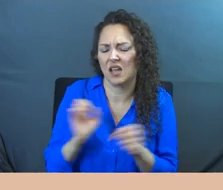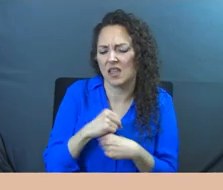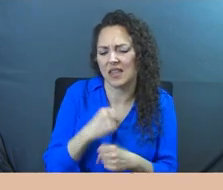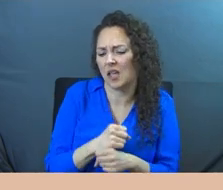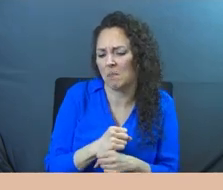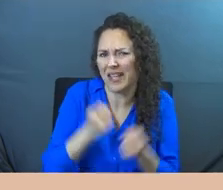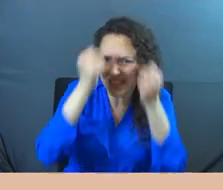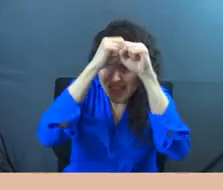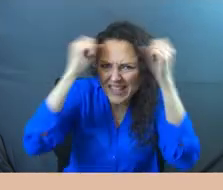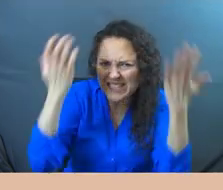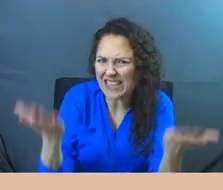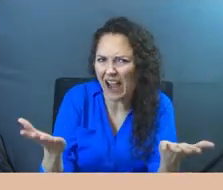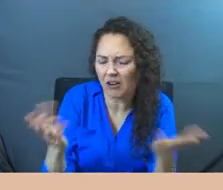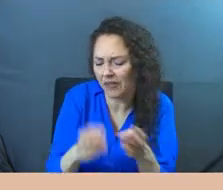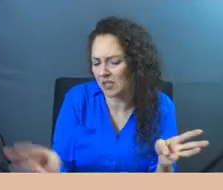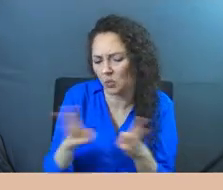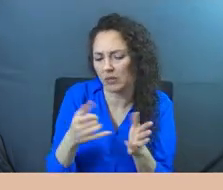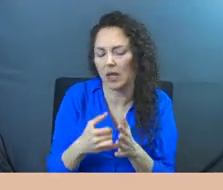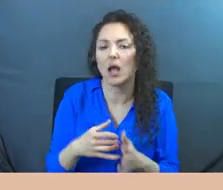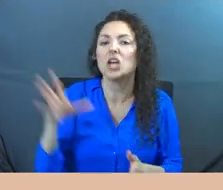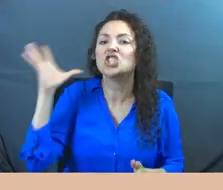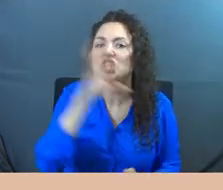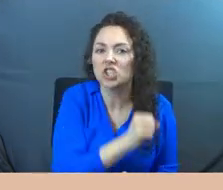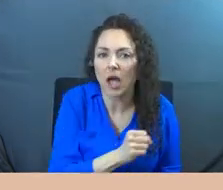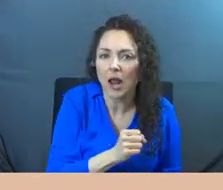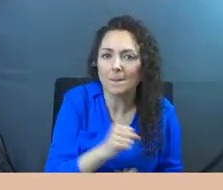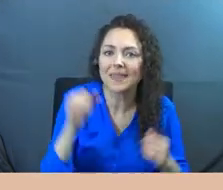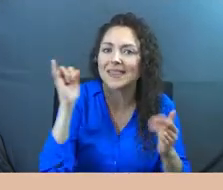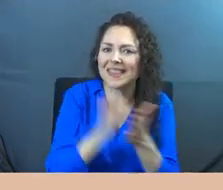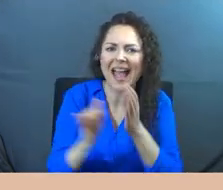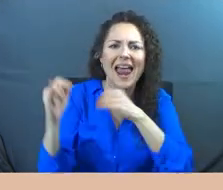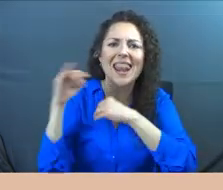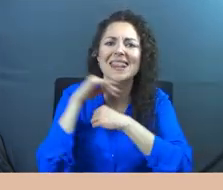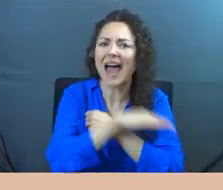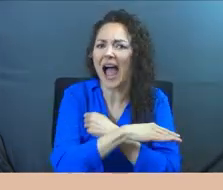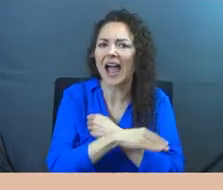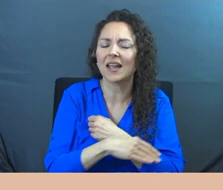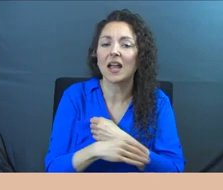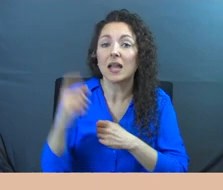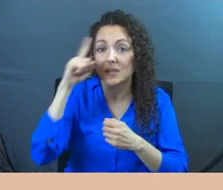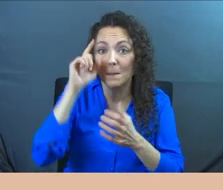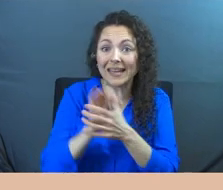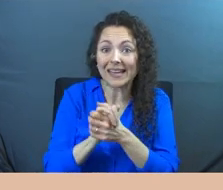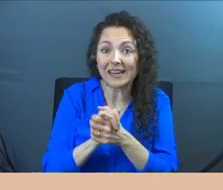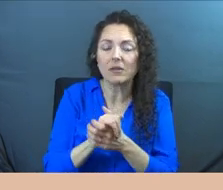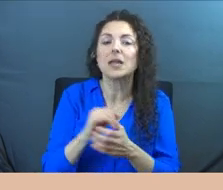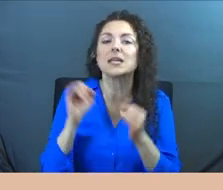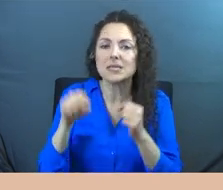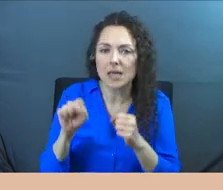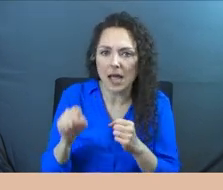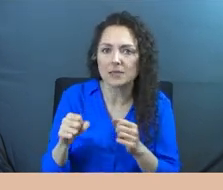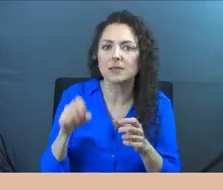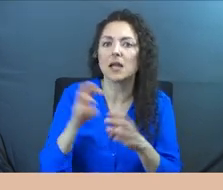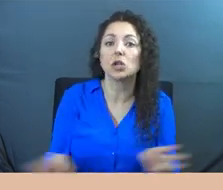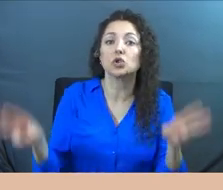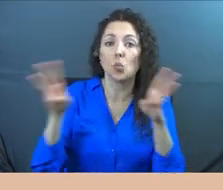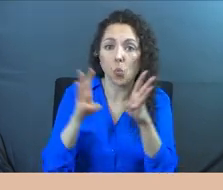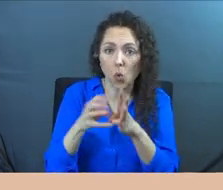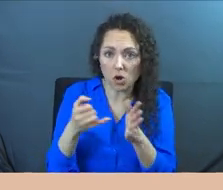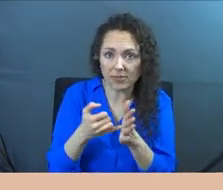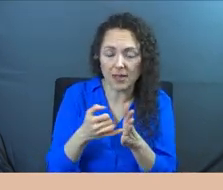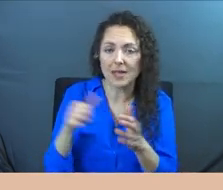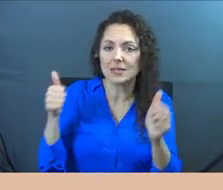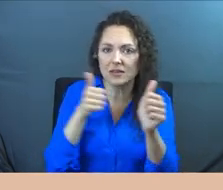make this sacrifice worth it. God, help us to shut that lie down in Jesus' name and say it's worth it to follow. It's worth it to have